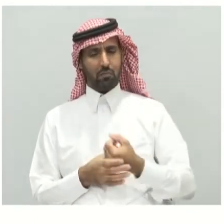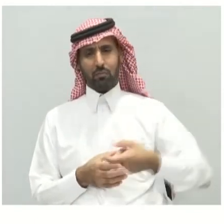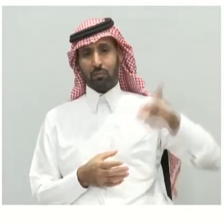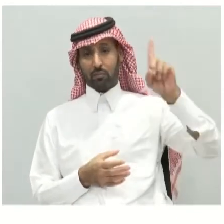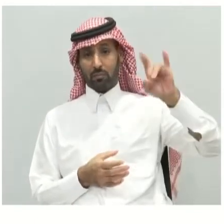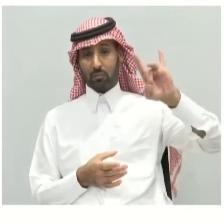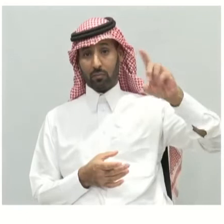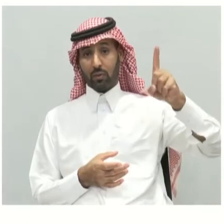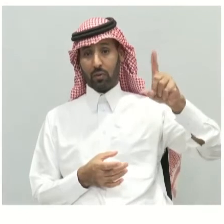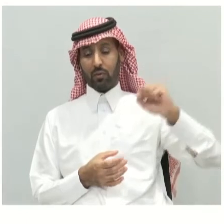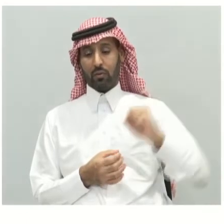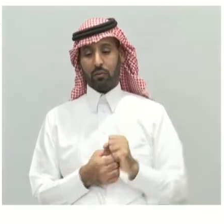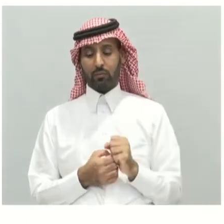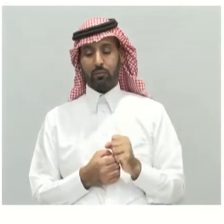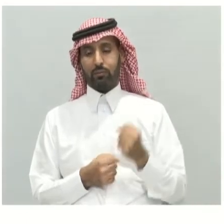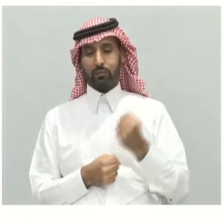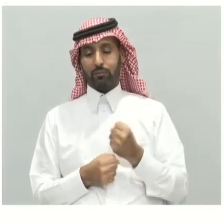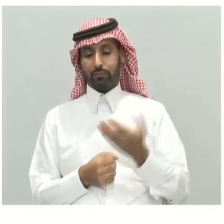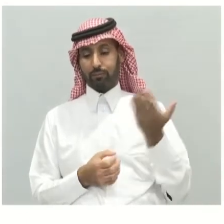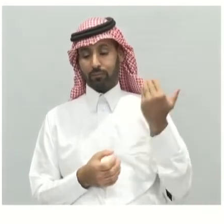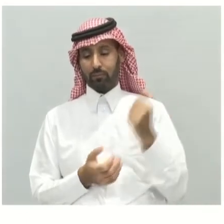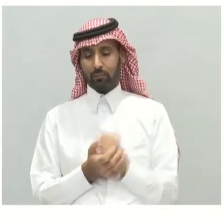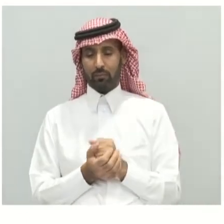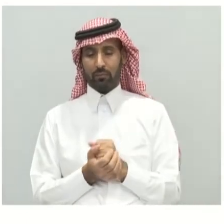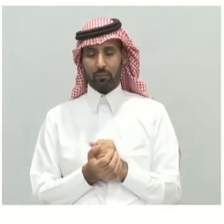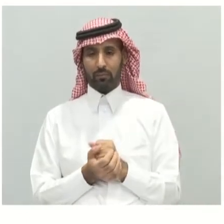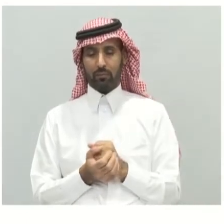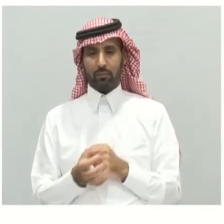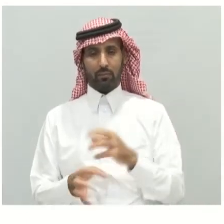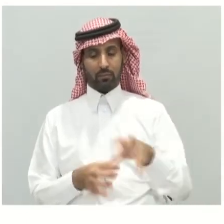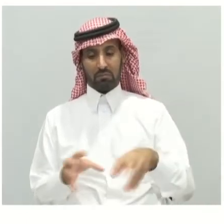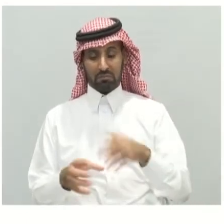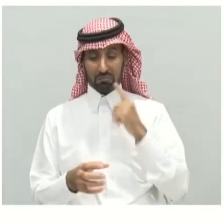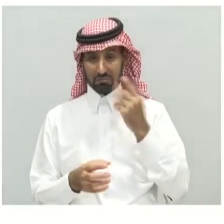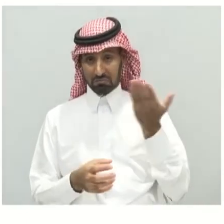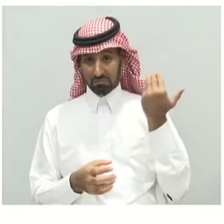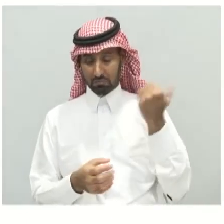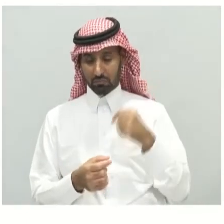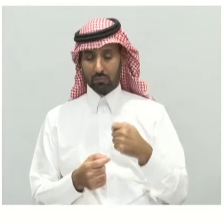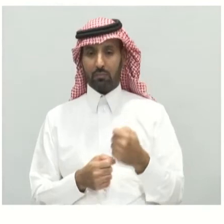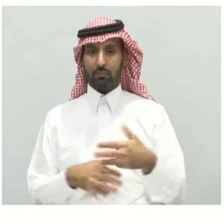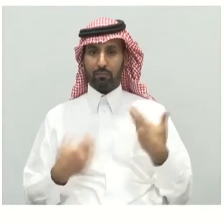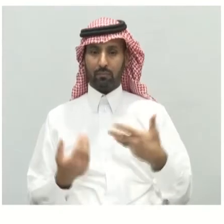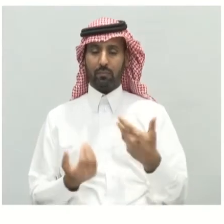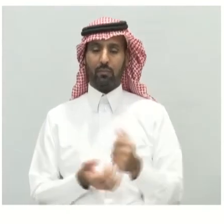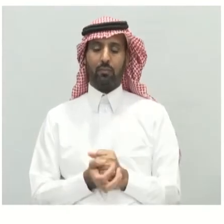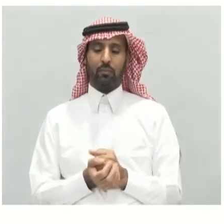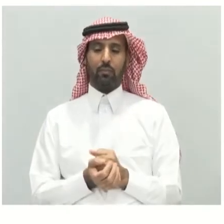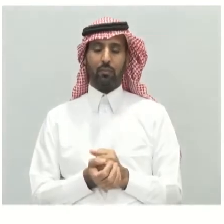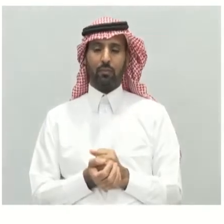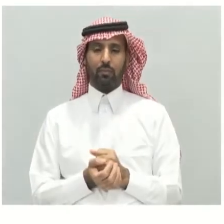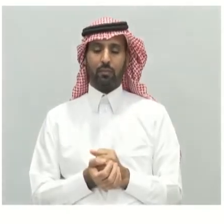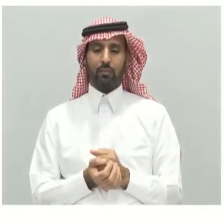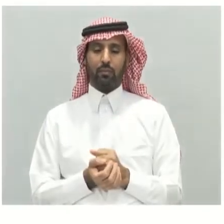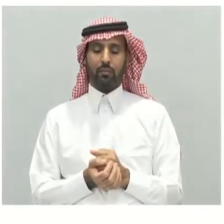I used to play with toys. Okay, this is how we form the questions.